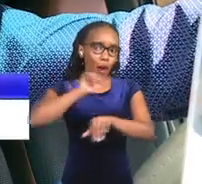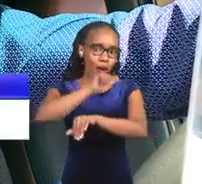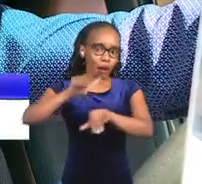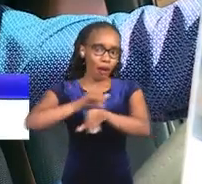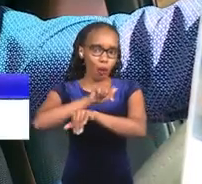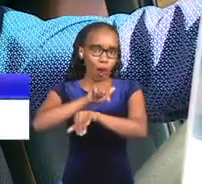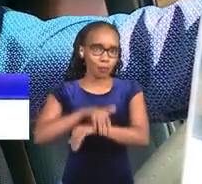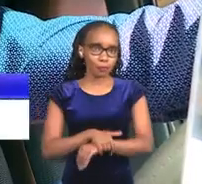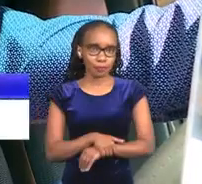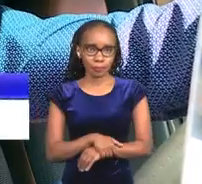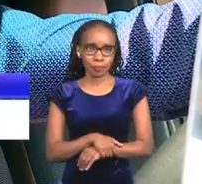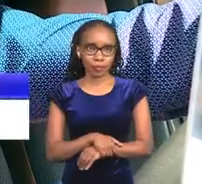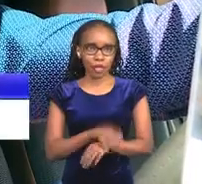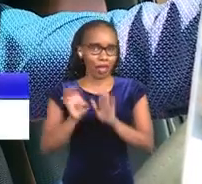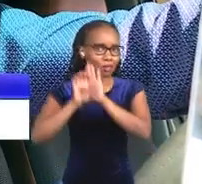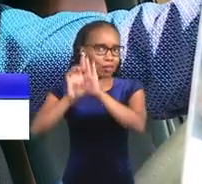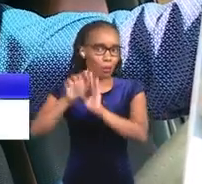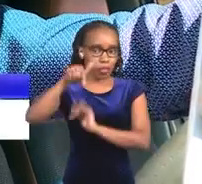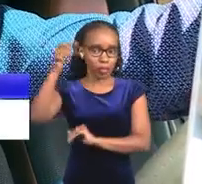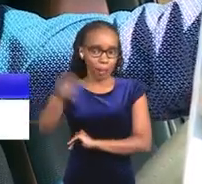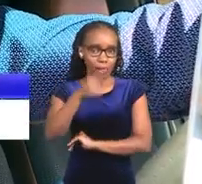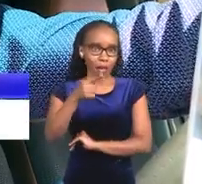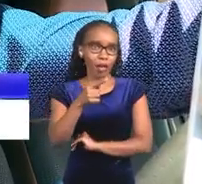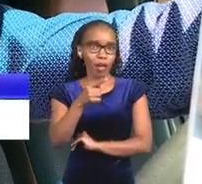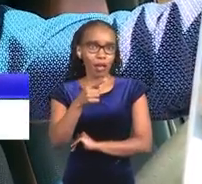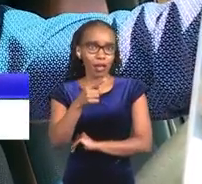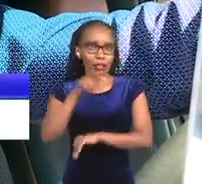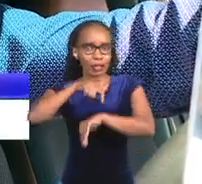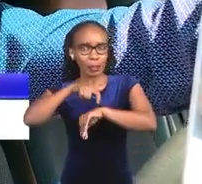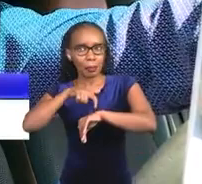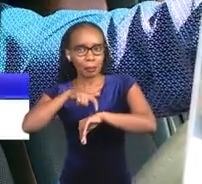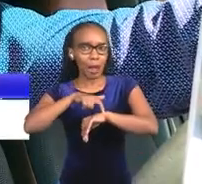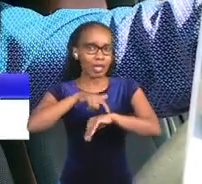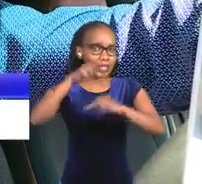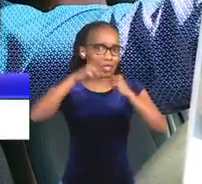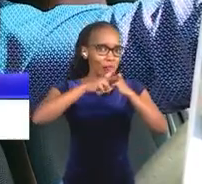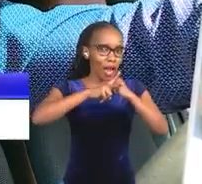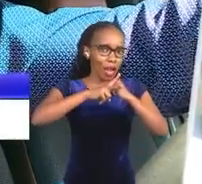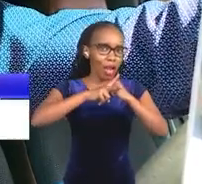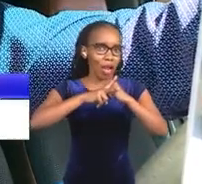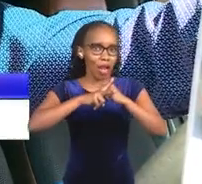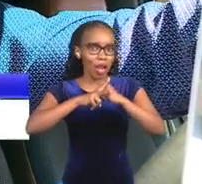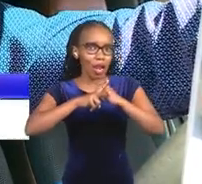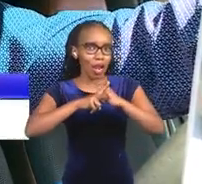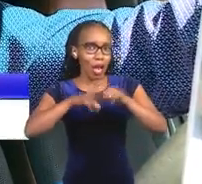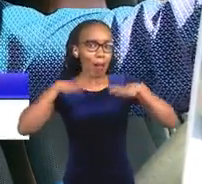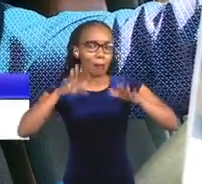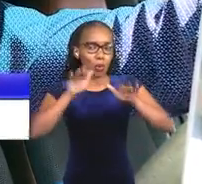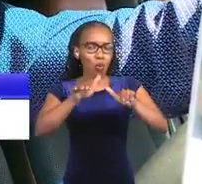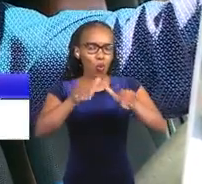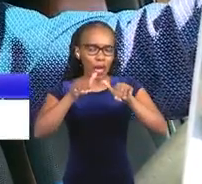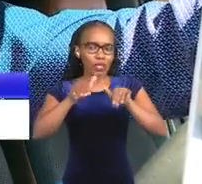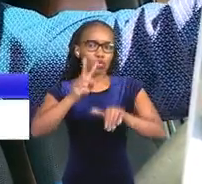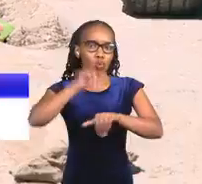Sana sana kama hii mwezi ilikuwa masaa kama ya saa moja. Watu tuloka almost 2 hours. Hii